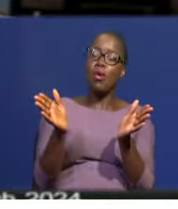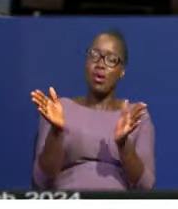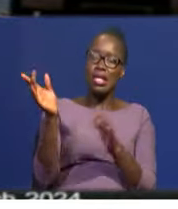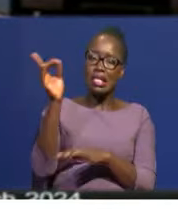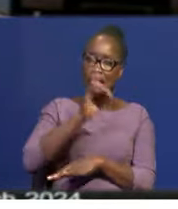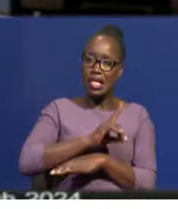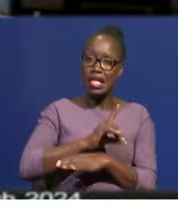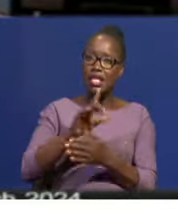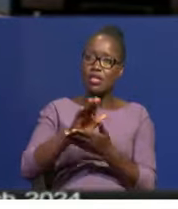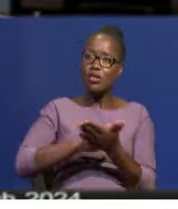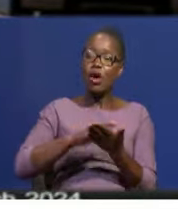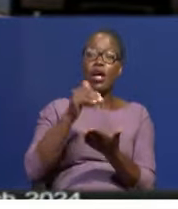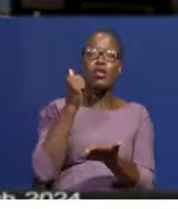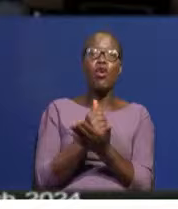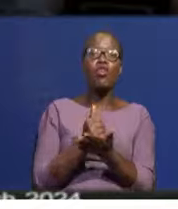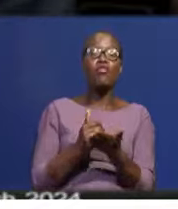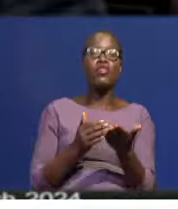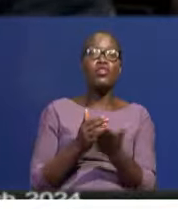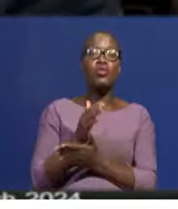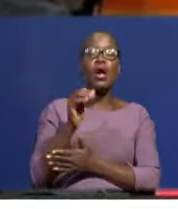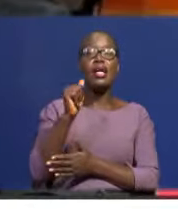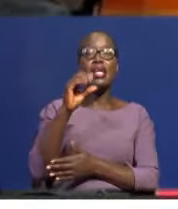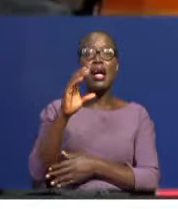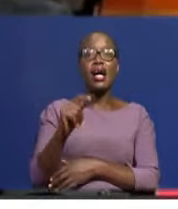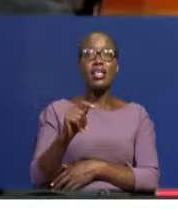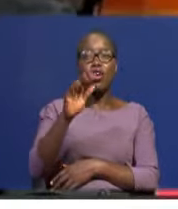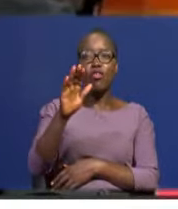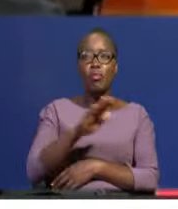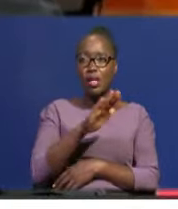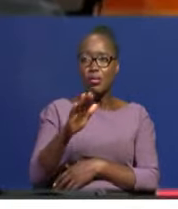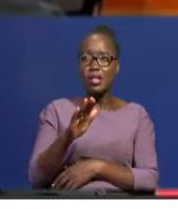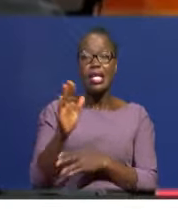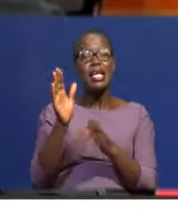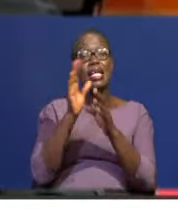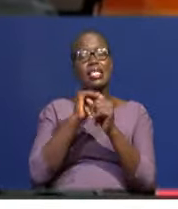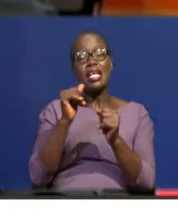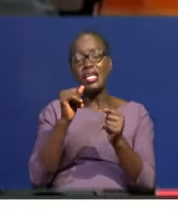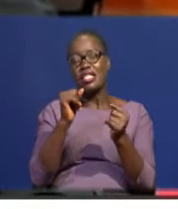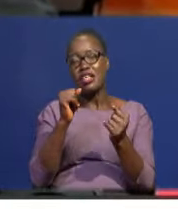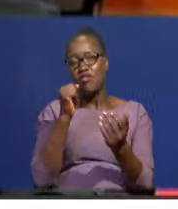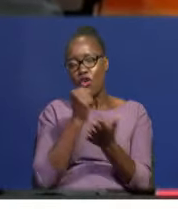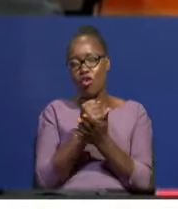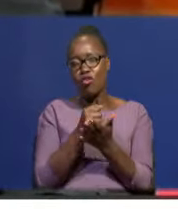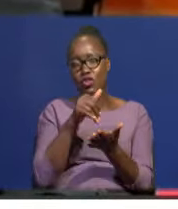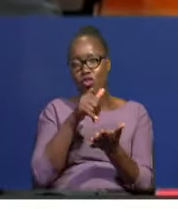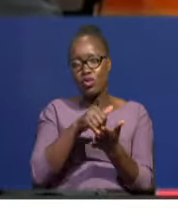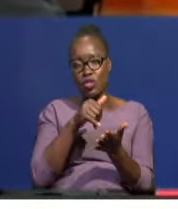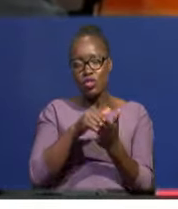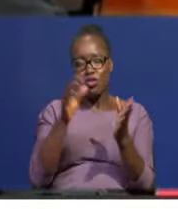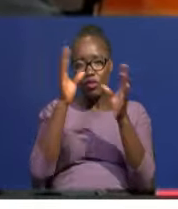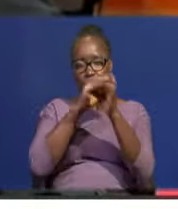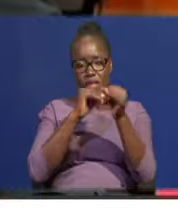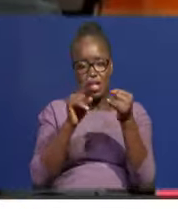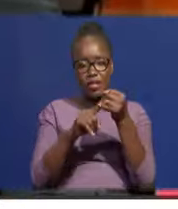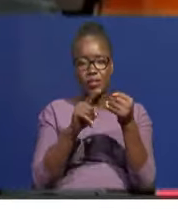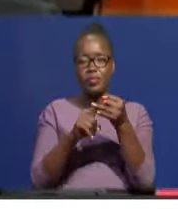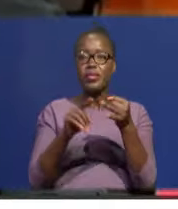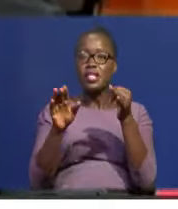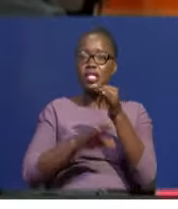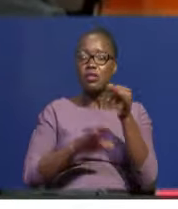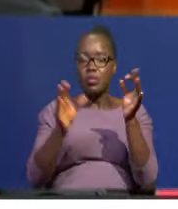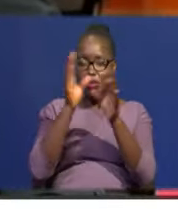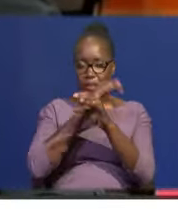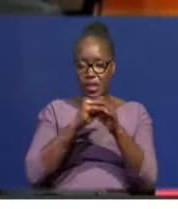to establish an office through an act of parliament. The executive office consists of the president, the